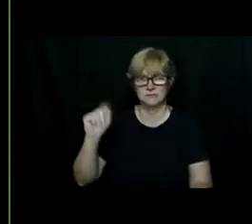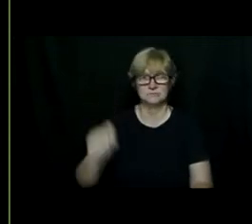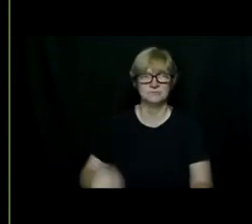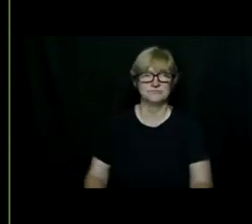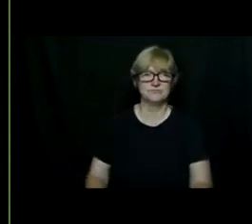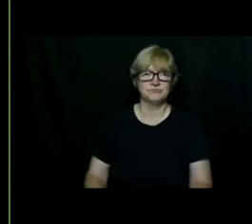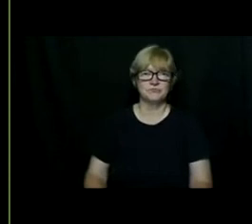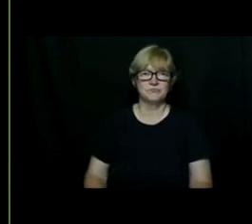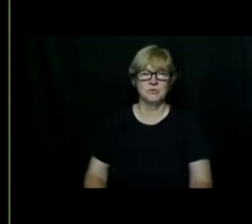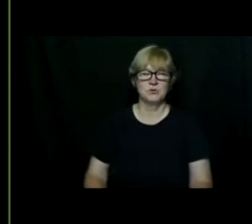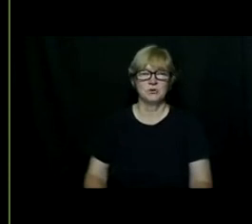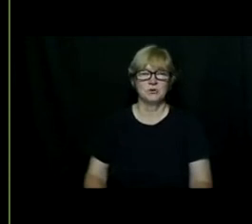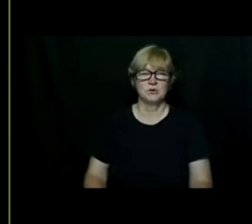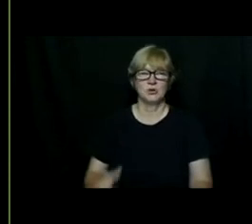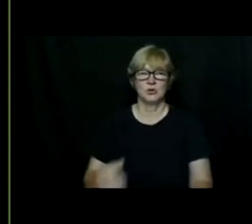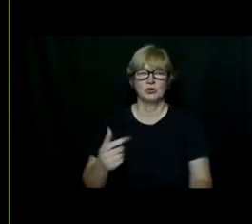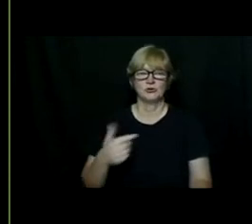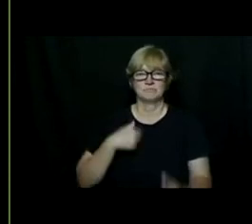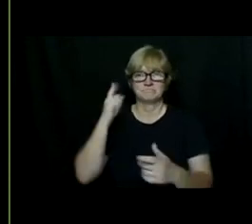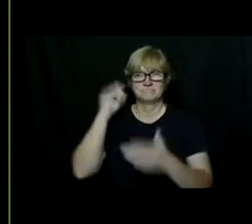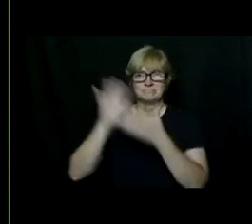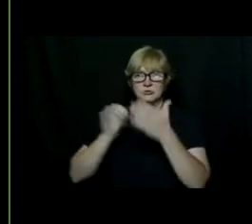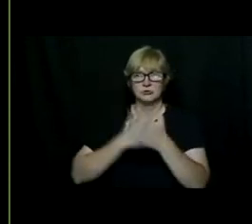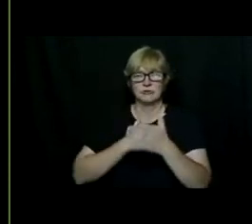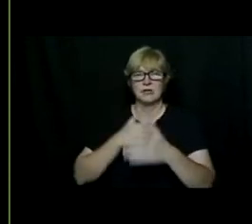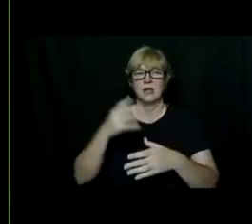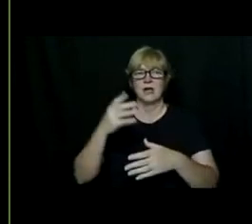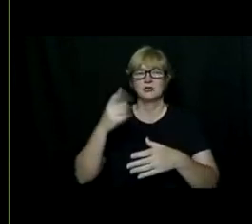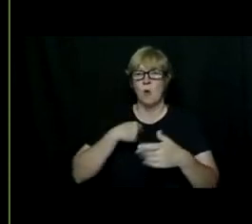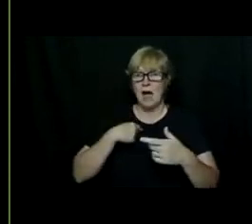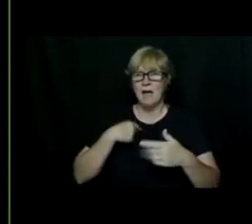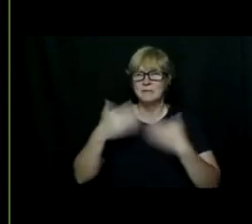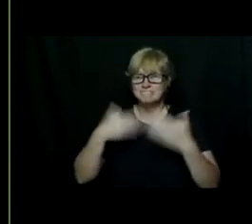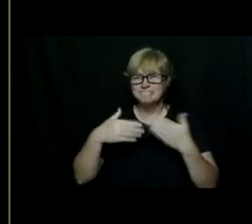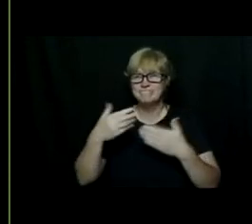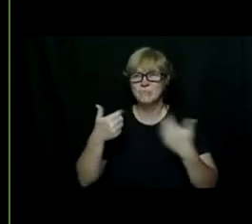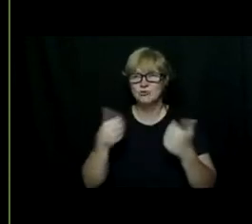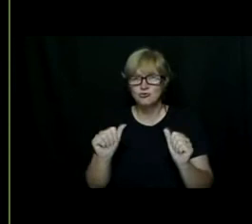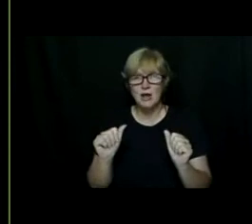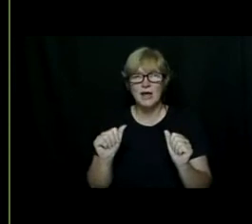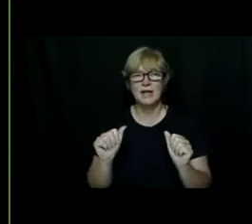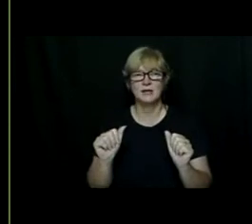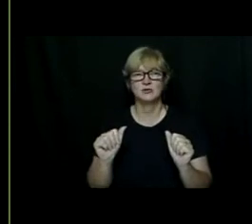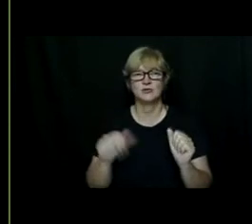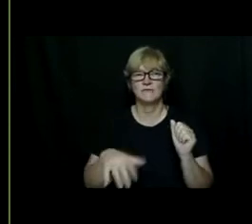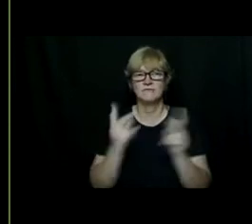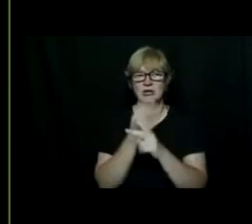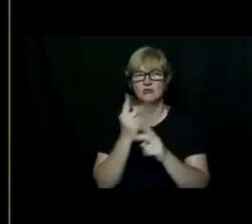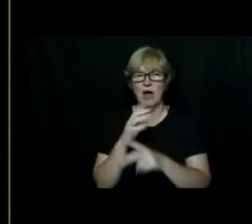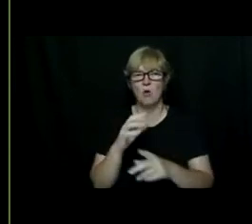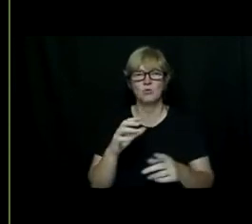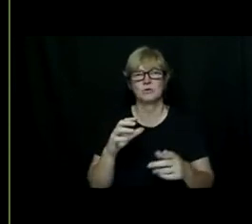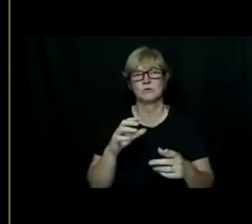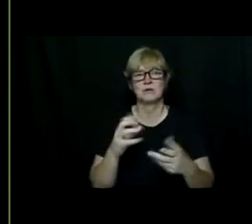ideas in it. So I've been going through this journey of kind of trying to provide embodied explanations for these